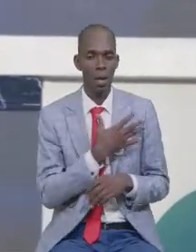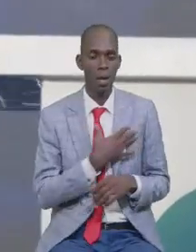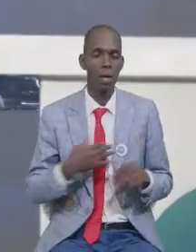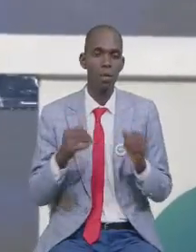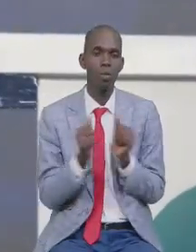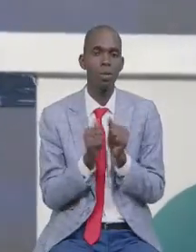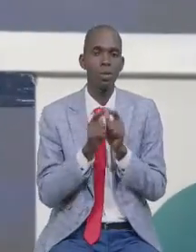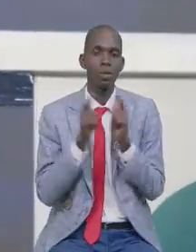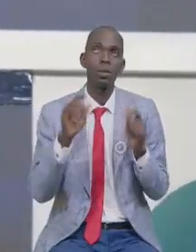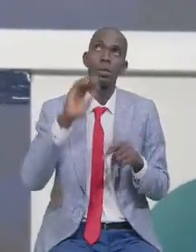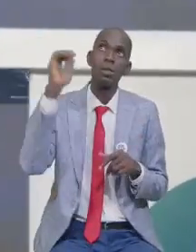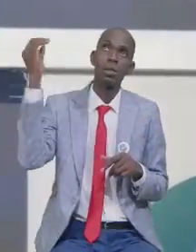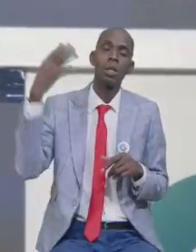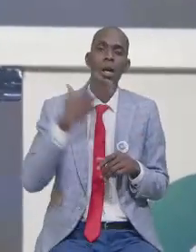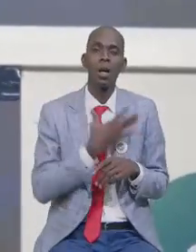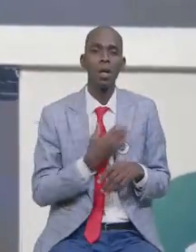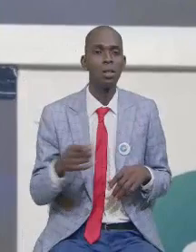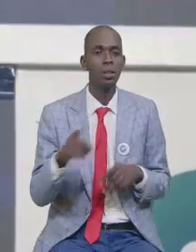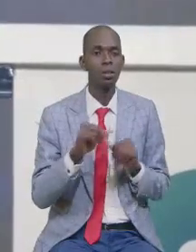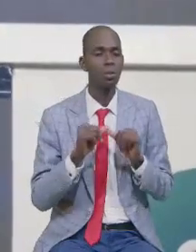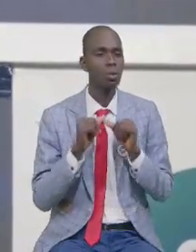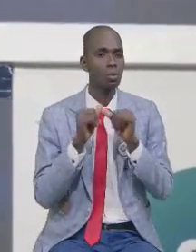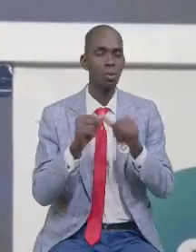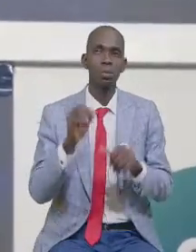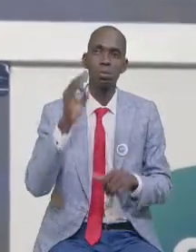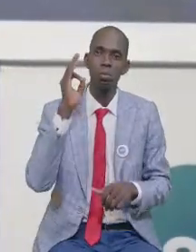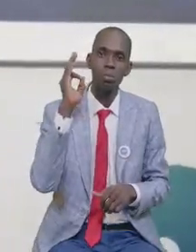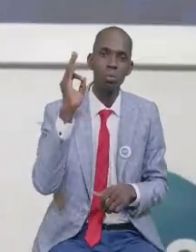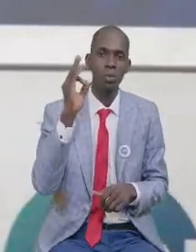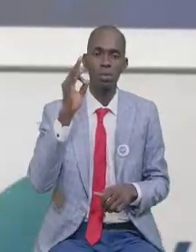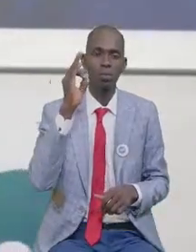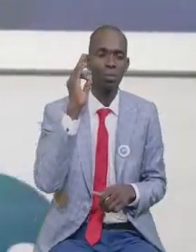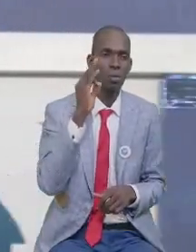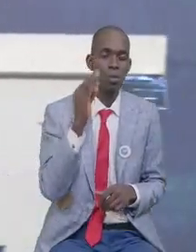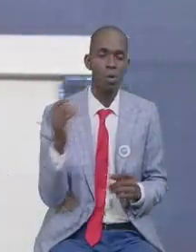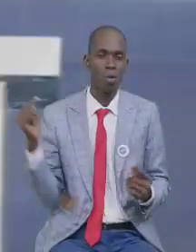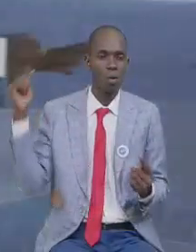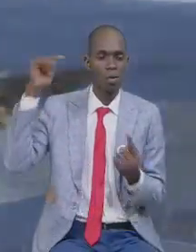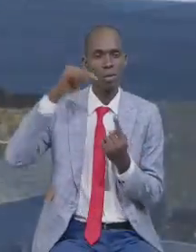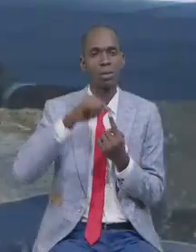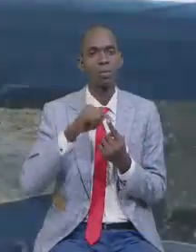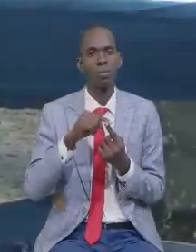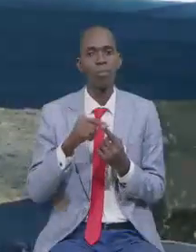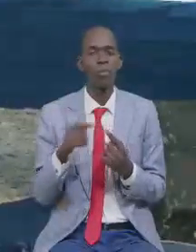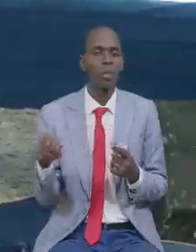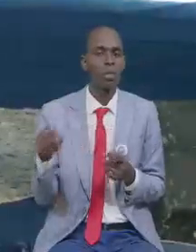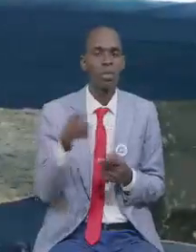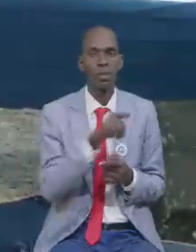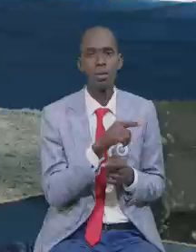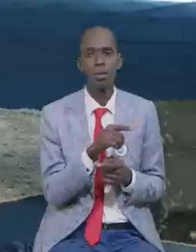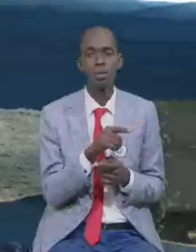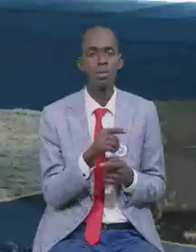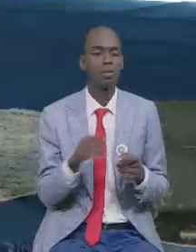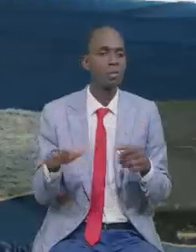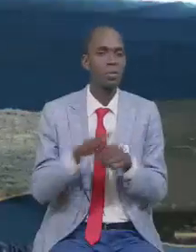grace, and they kept on evangelizing and harvesting until they occupied the whole land.